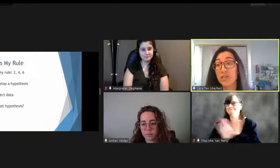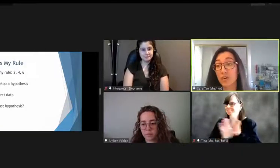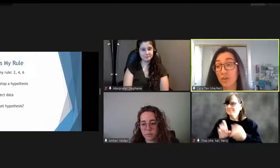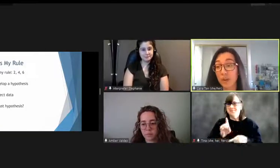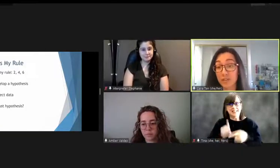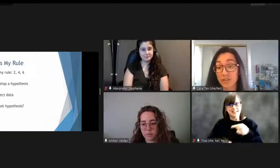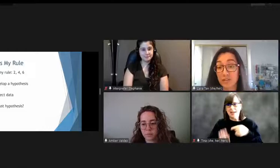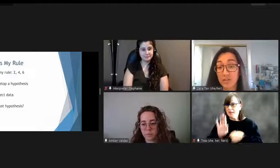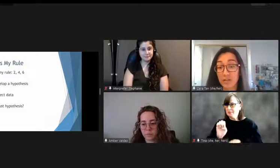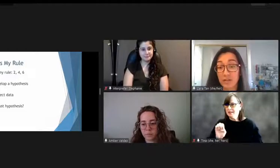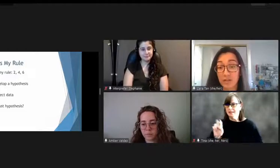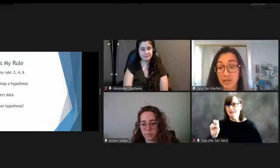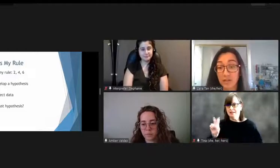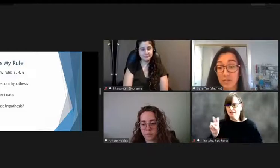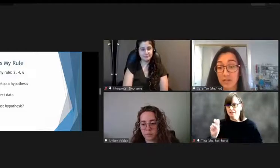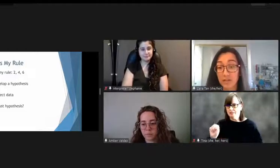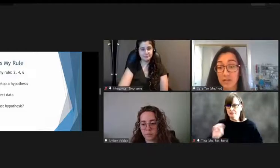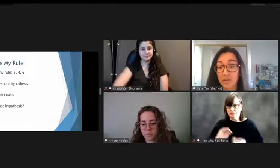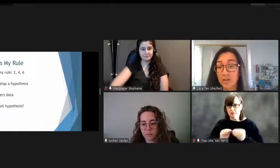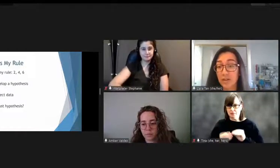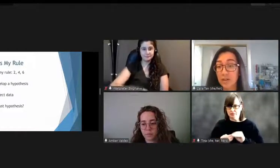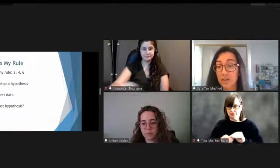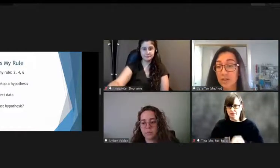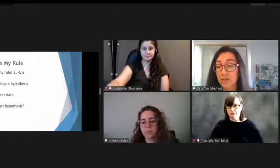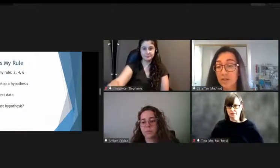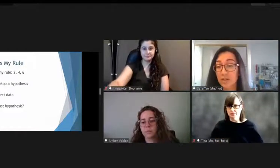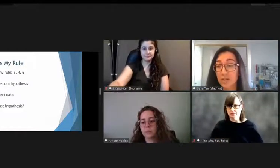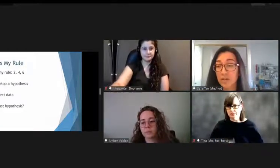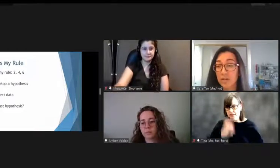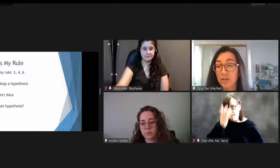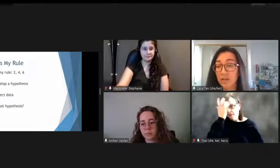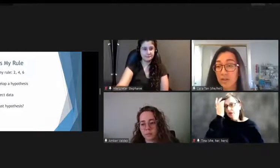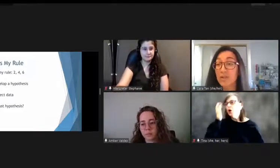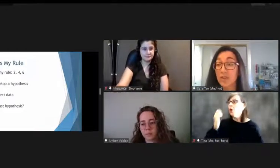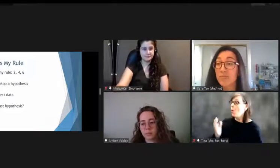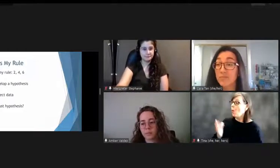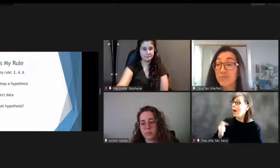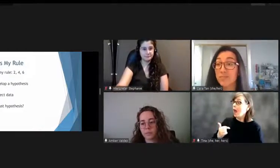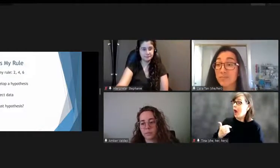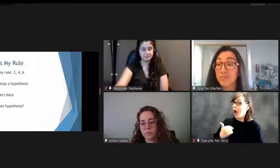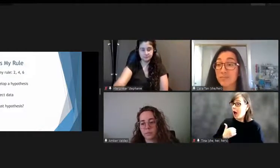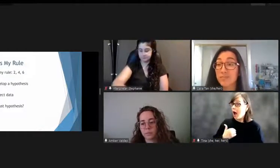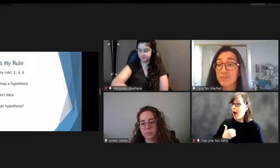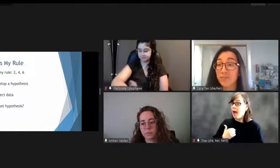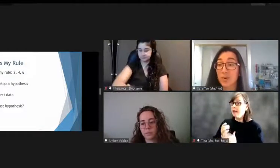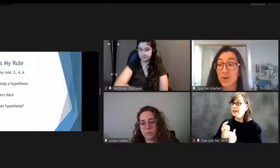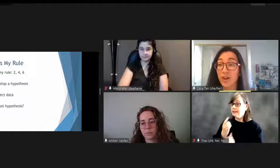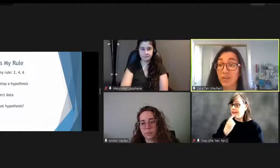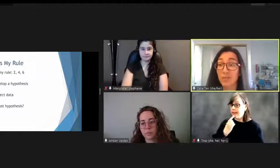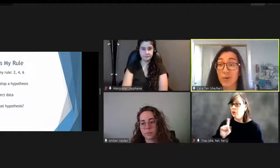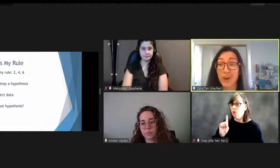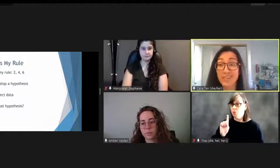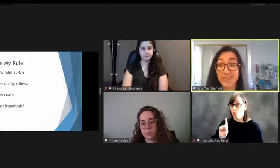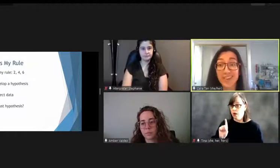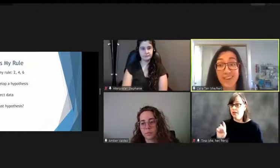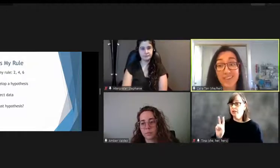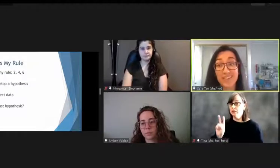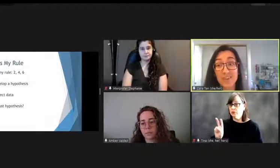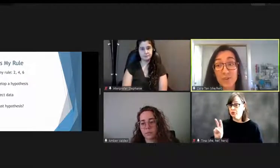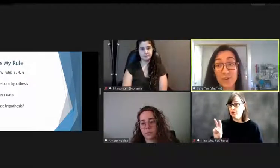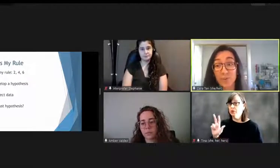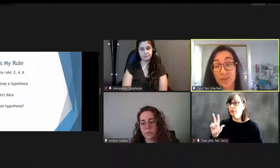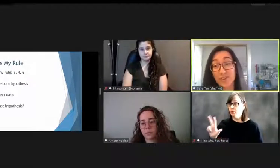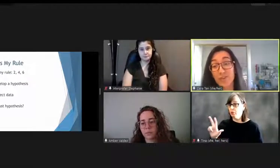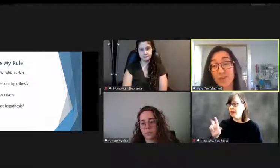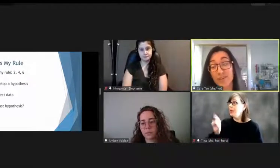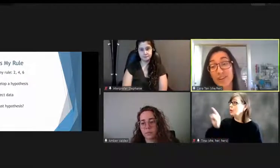is incorrect? You said yes to my numbers, which was 1, 2, and 3. Okay, so I did say yes to